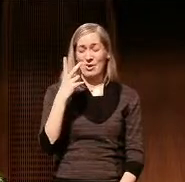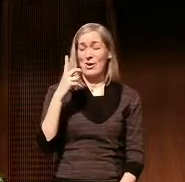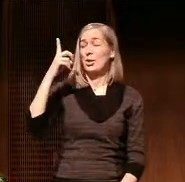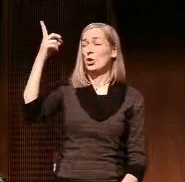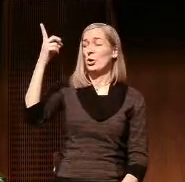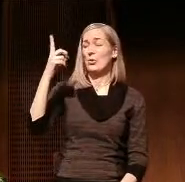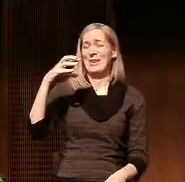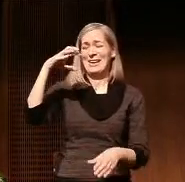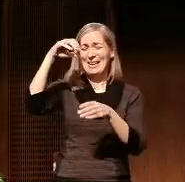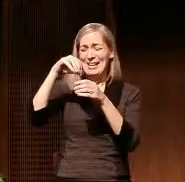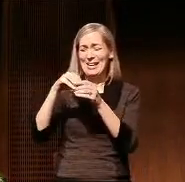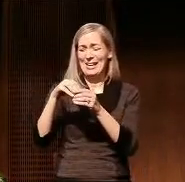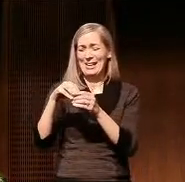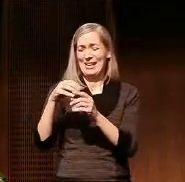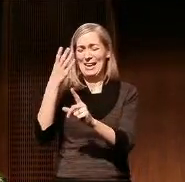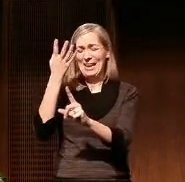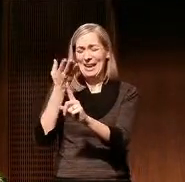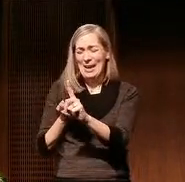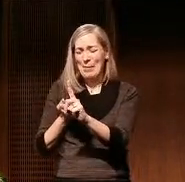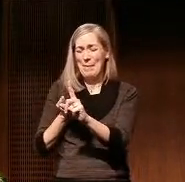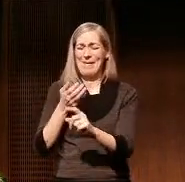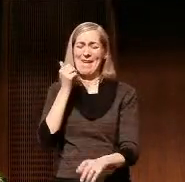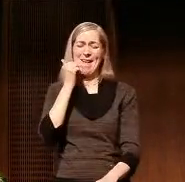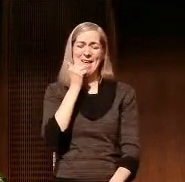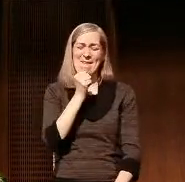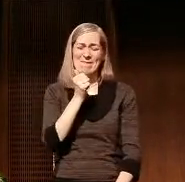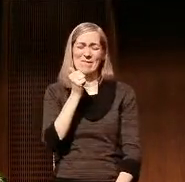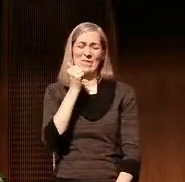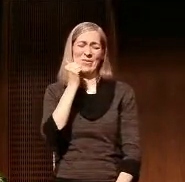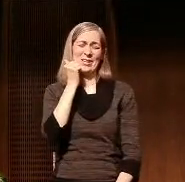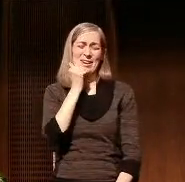We saw you in him. Each and every day.